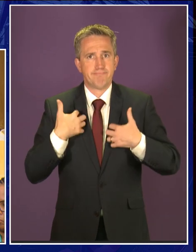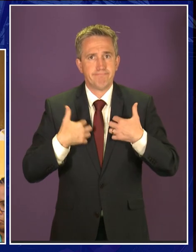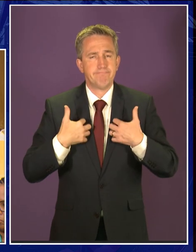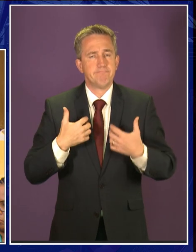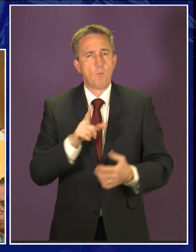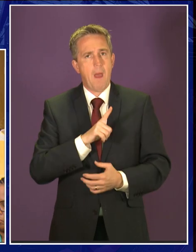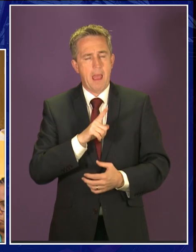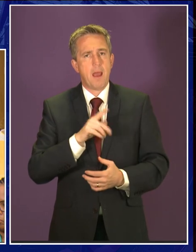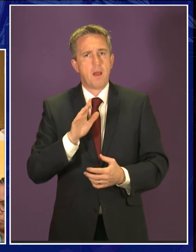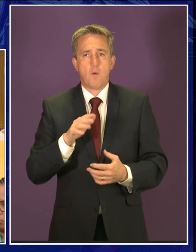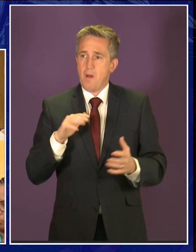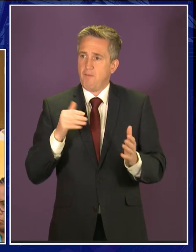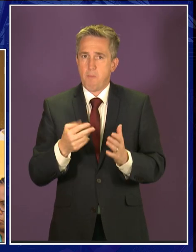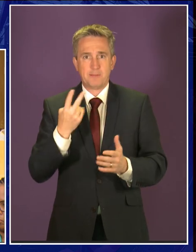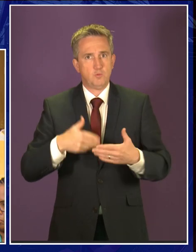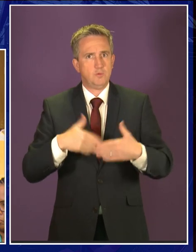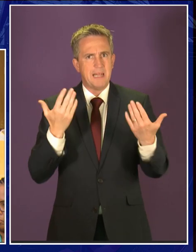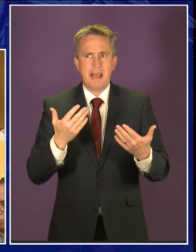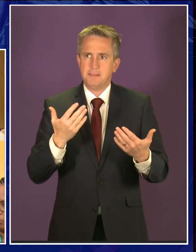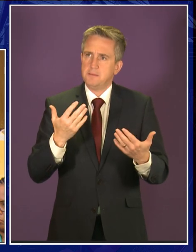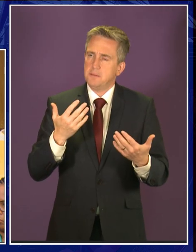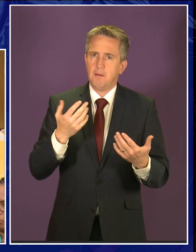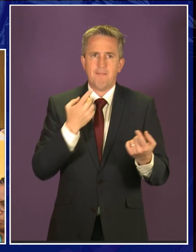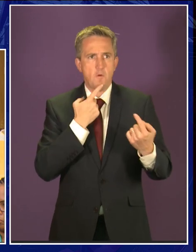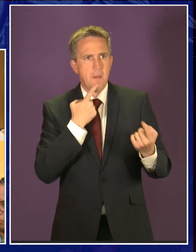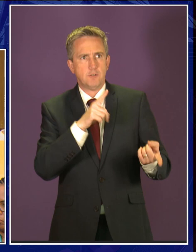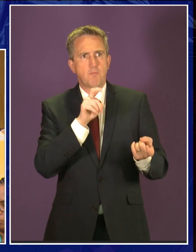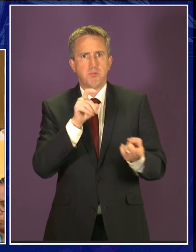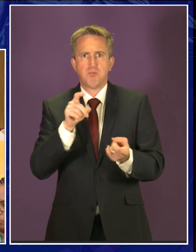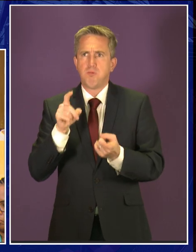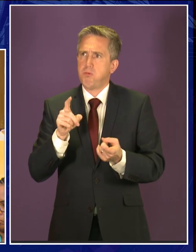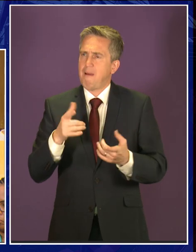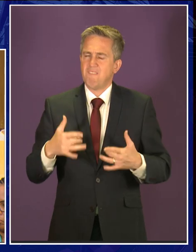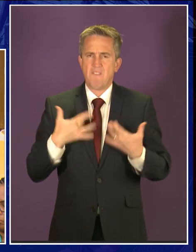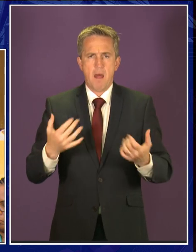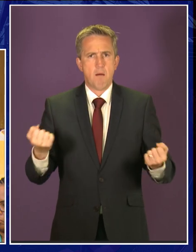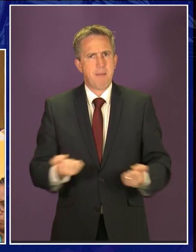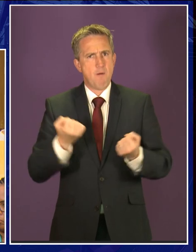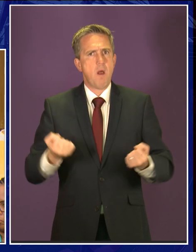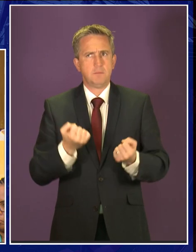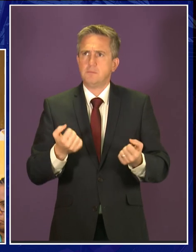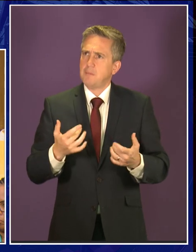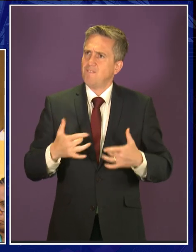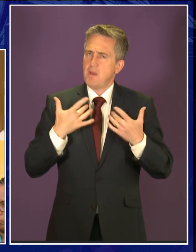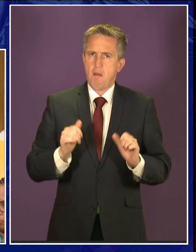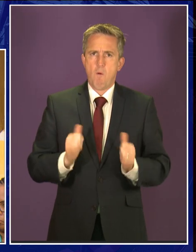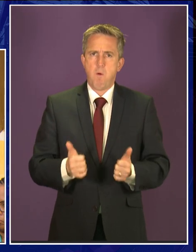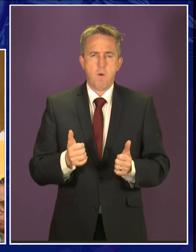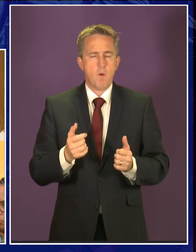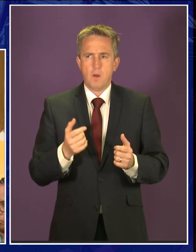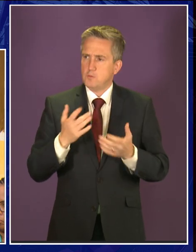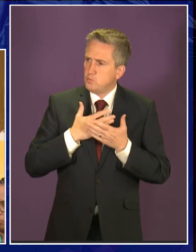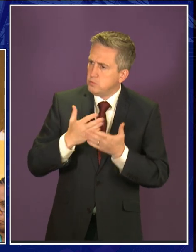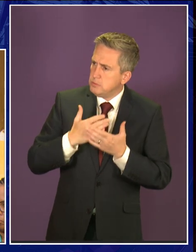past 2 days, it has been really encouraging and empowering, and as an artist, to listen to the shared